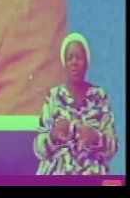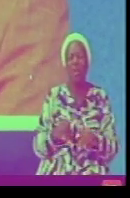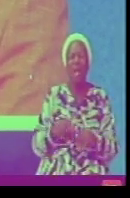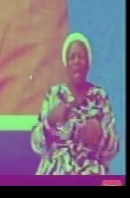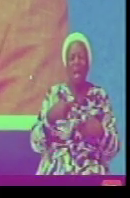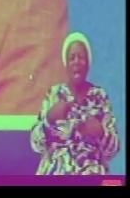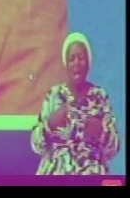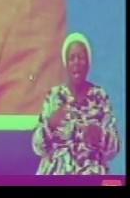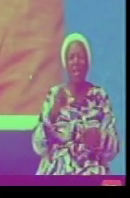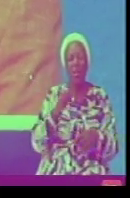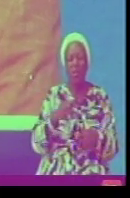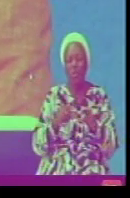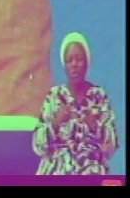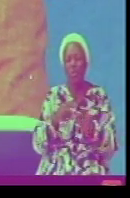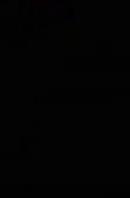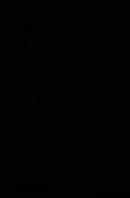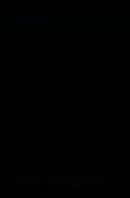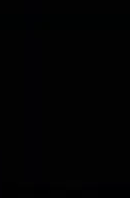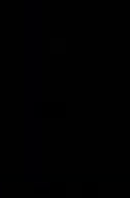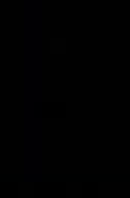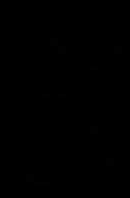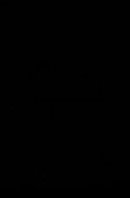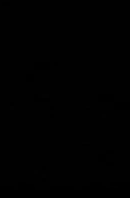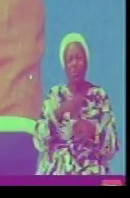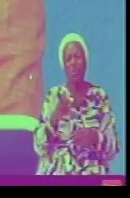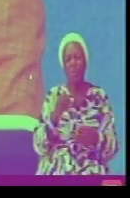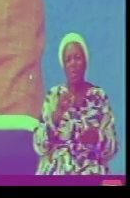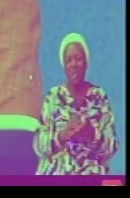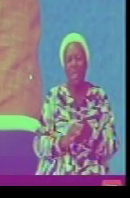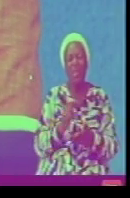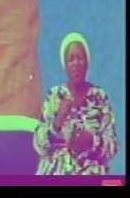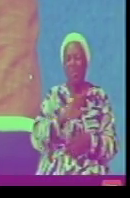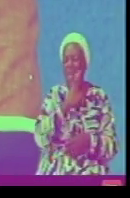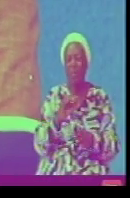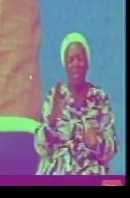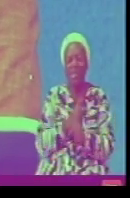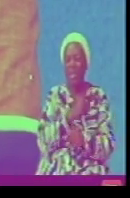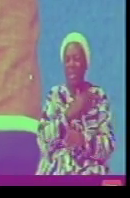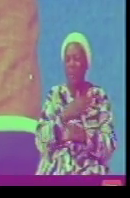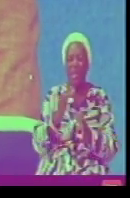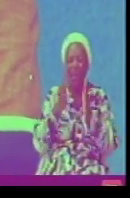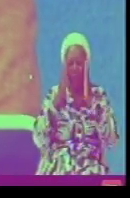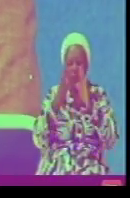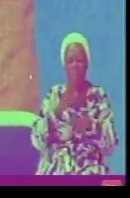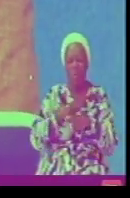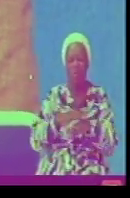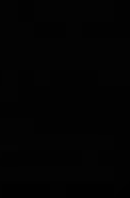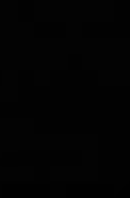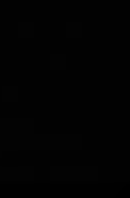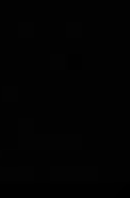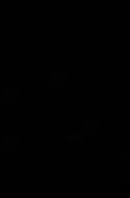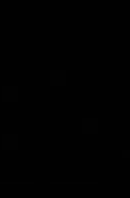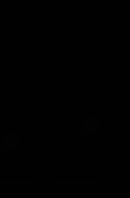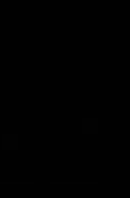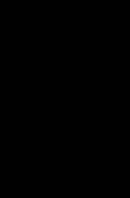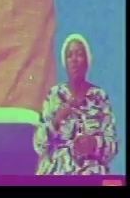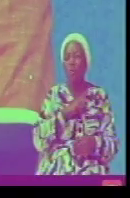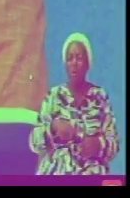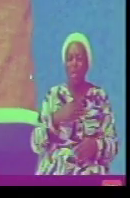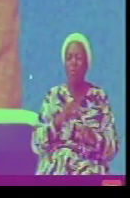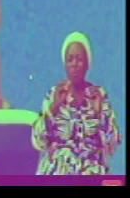Spirit. Let them keep on believing in you and not to take their eyes, their focus, their trust, their faith away from